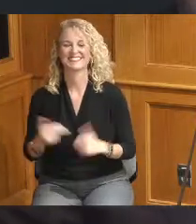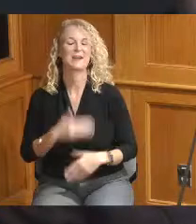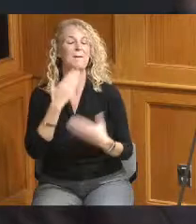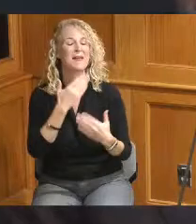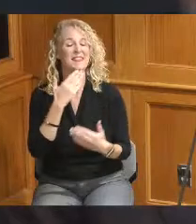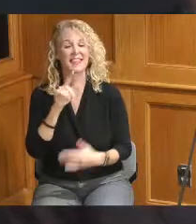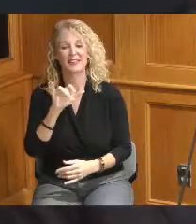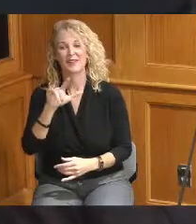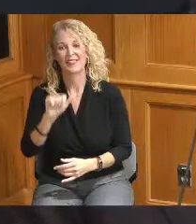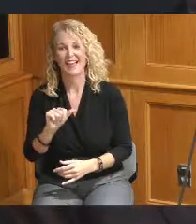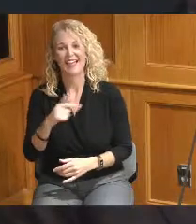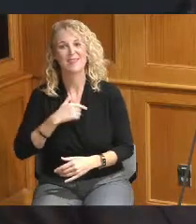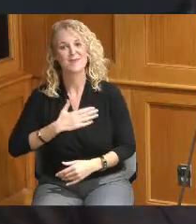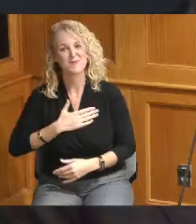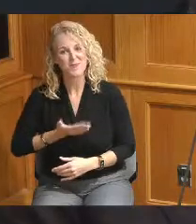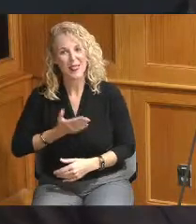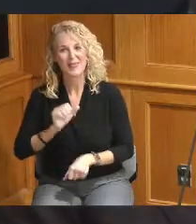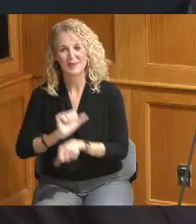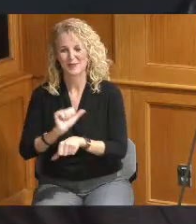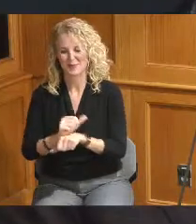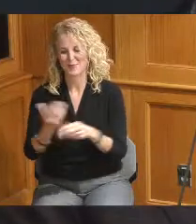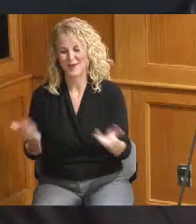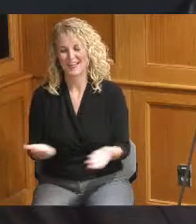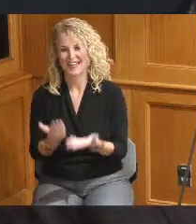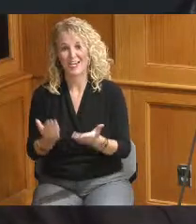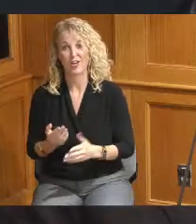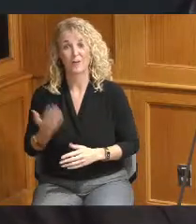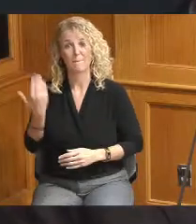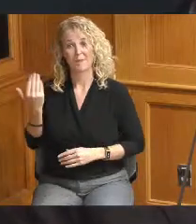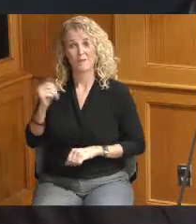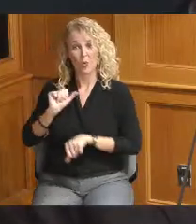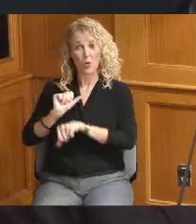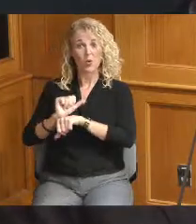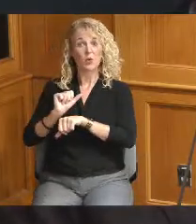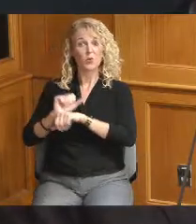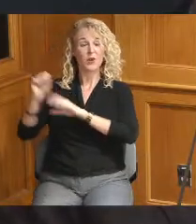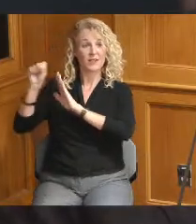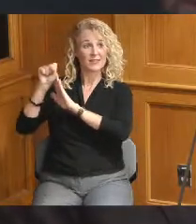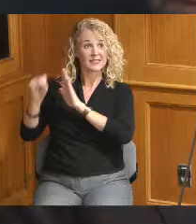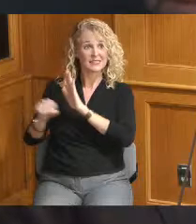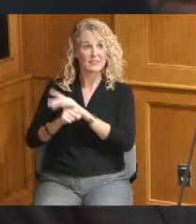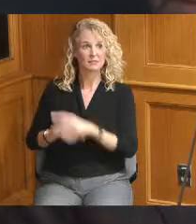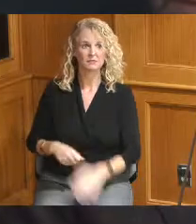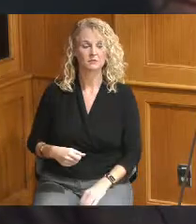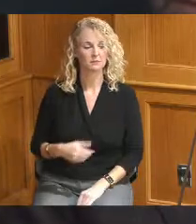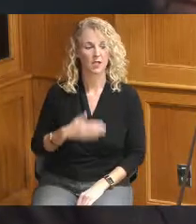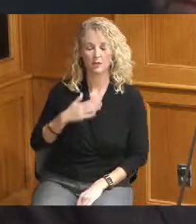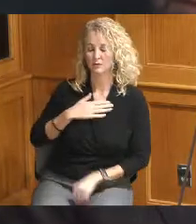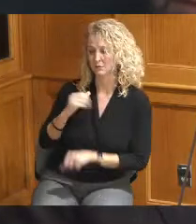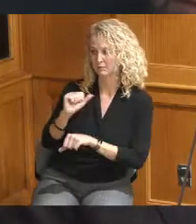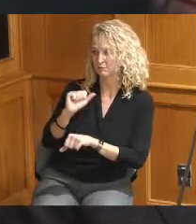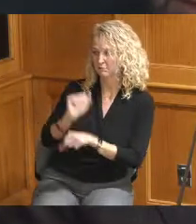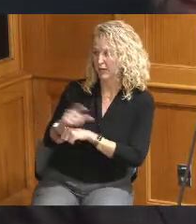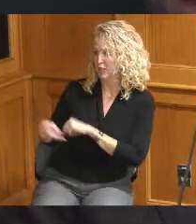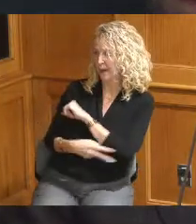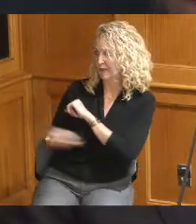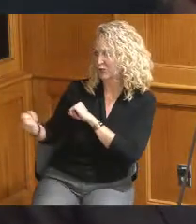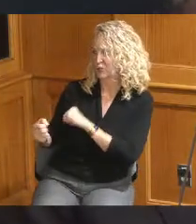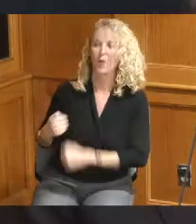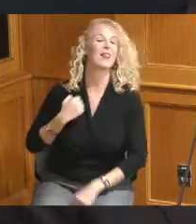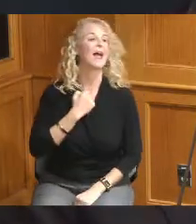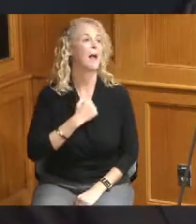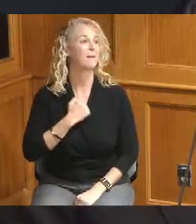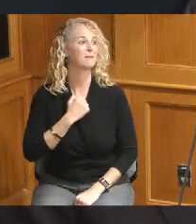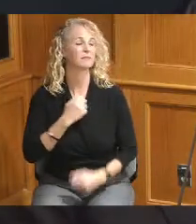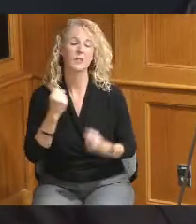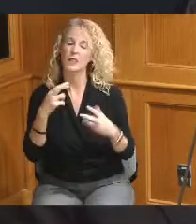you, Lila, for being willing to work at the county. She comes from the state. She took your job. I'm sorry, Commissioner. I had a